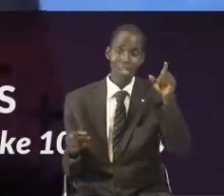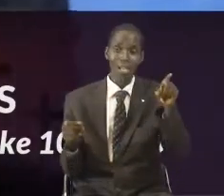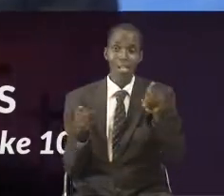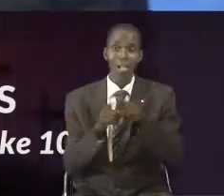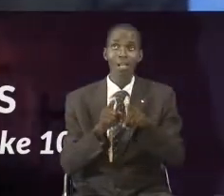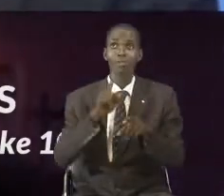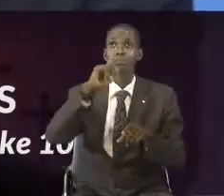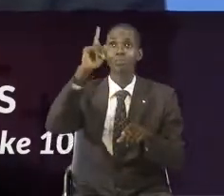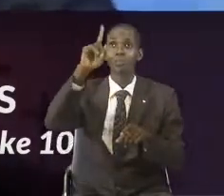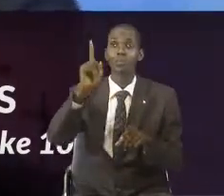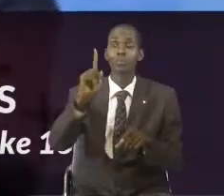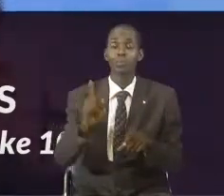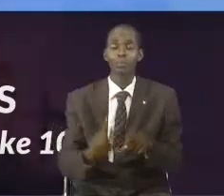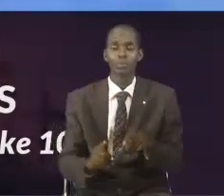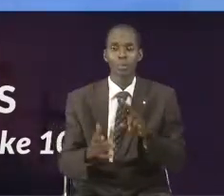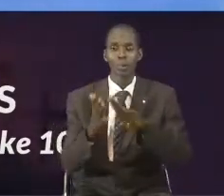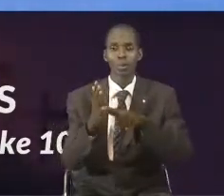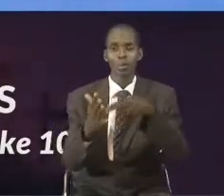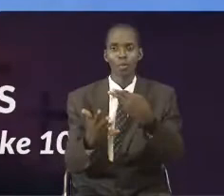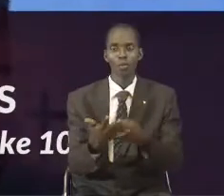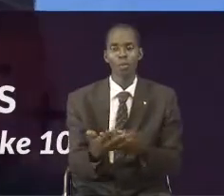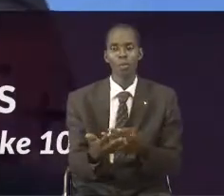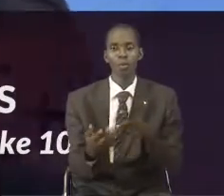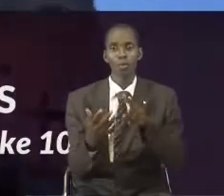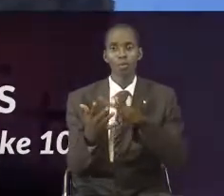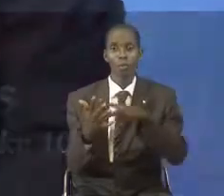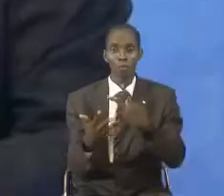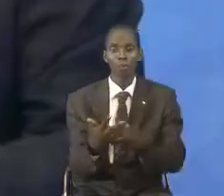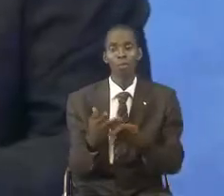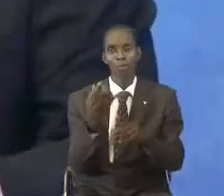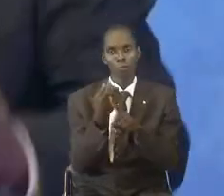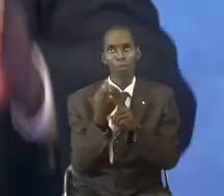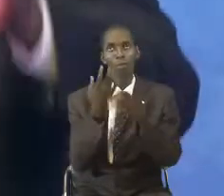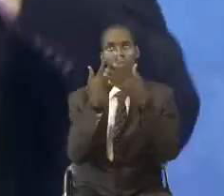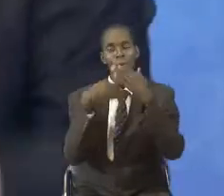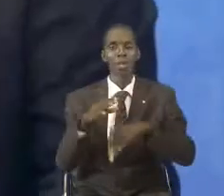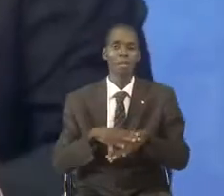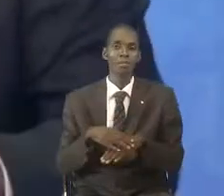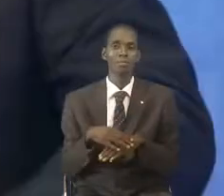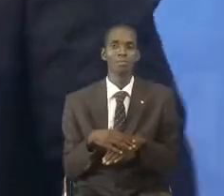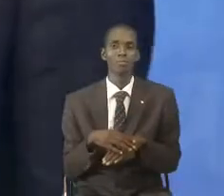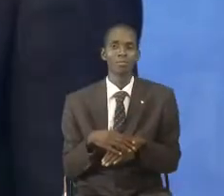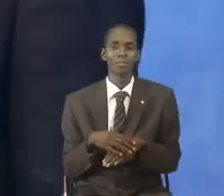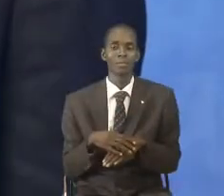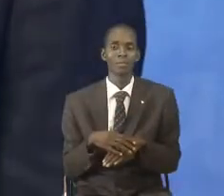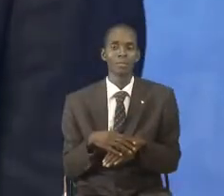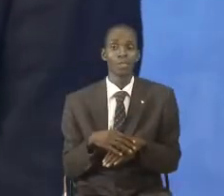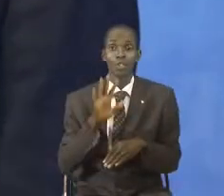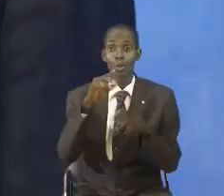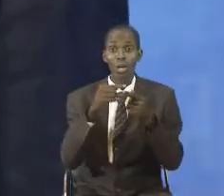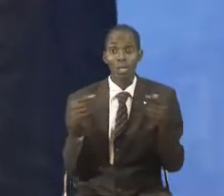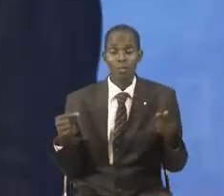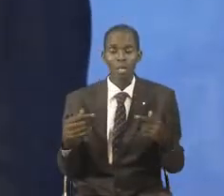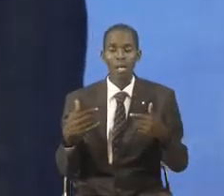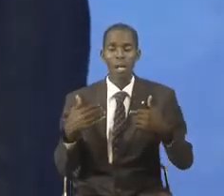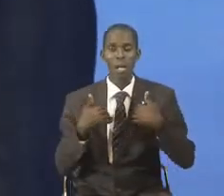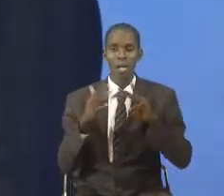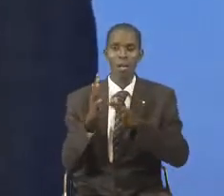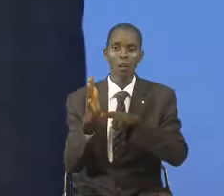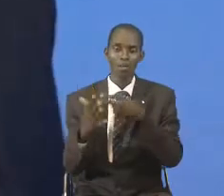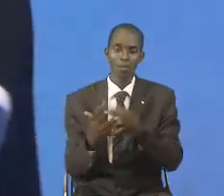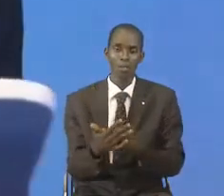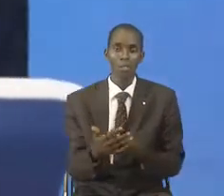I beheld Satan as lightning fall from heaven. He has